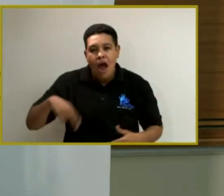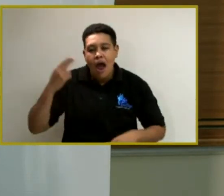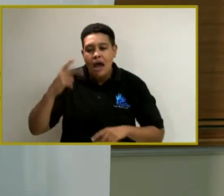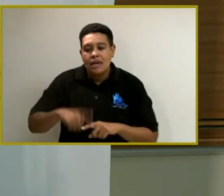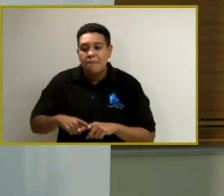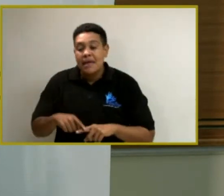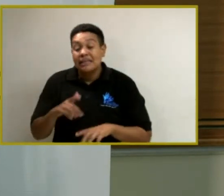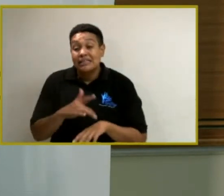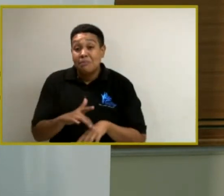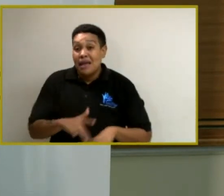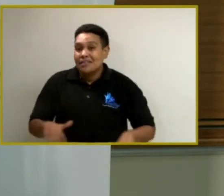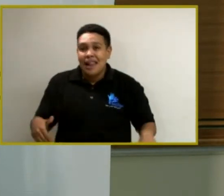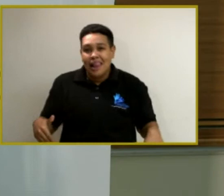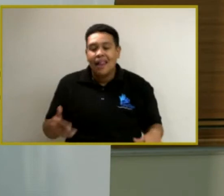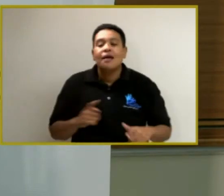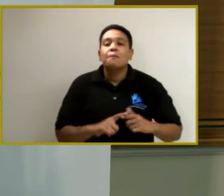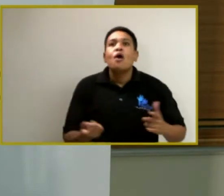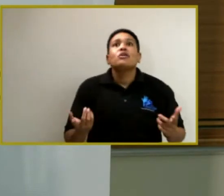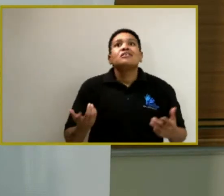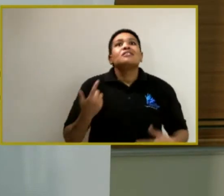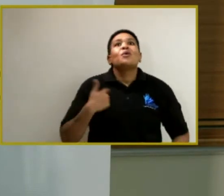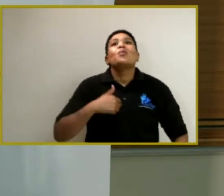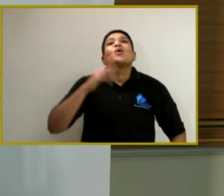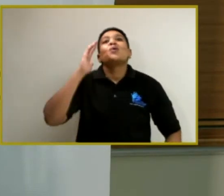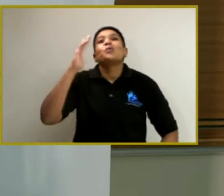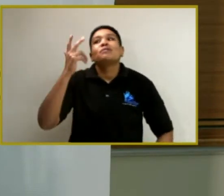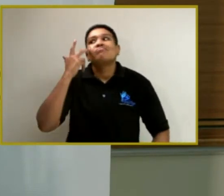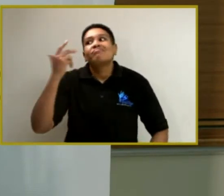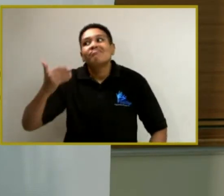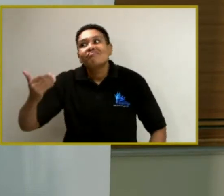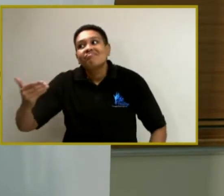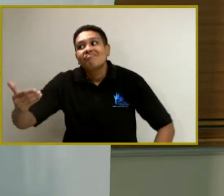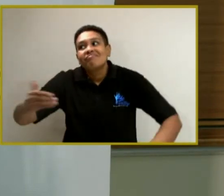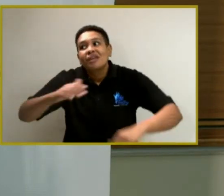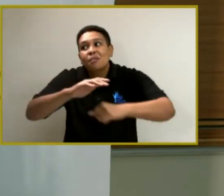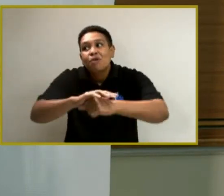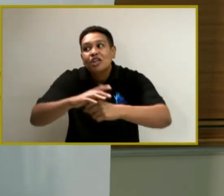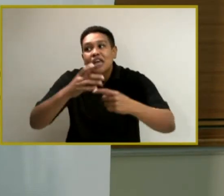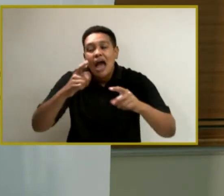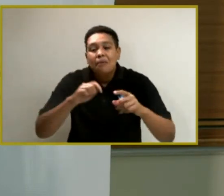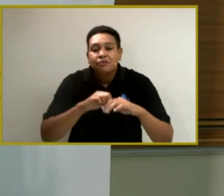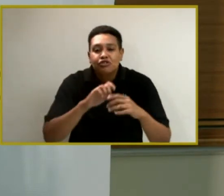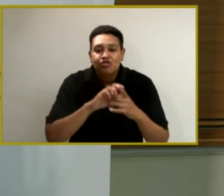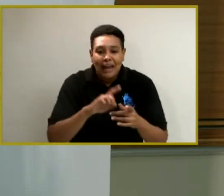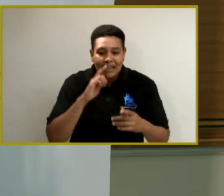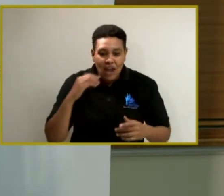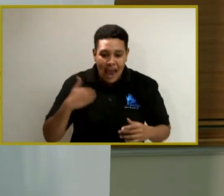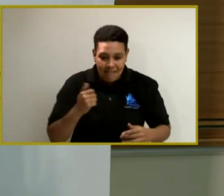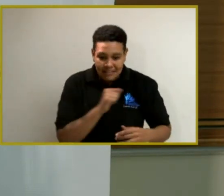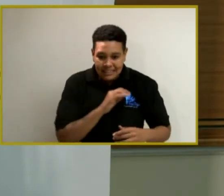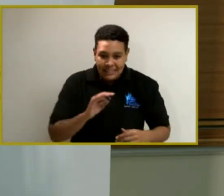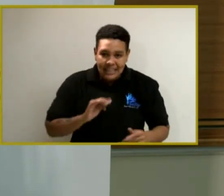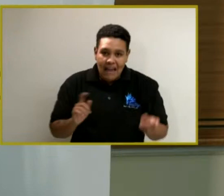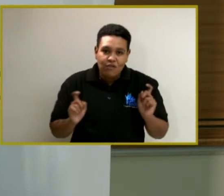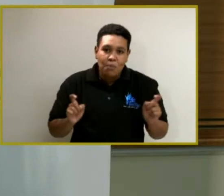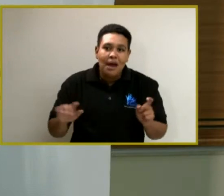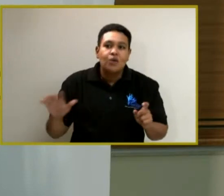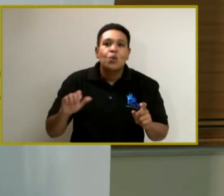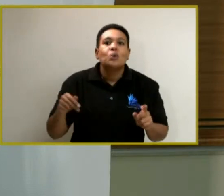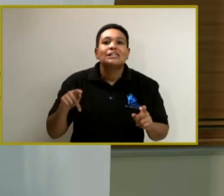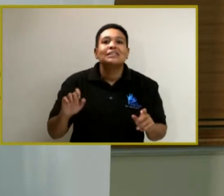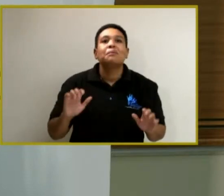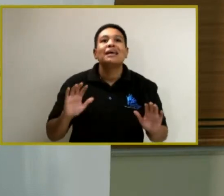dependency spaces, but we will come under pressure in terms of having the staff to manage those